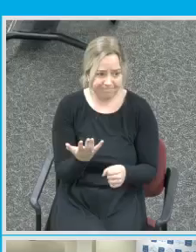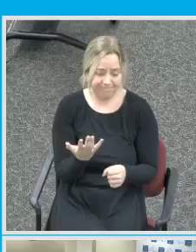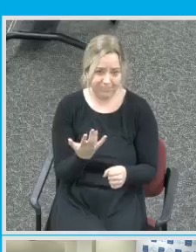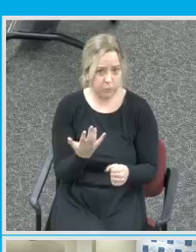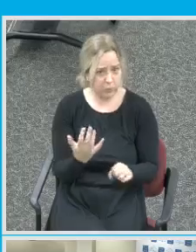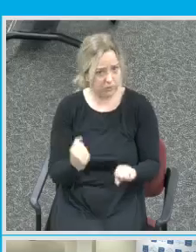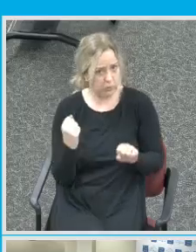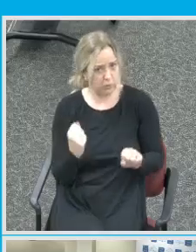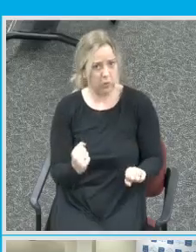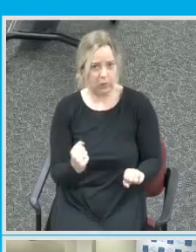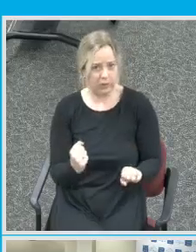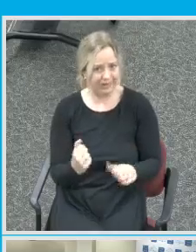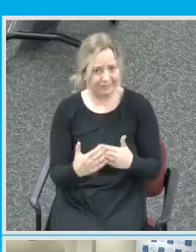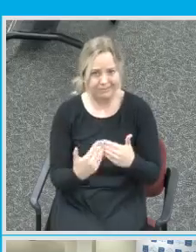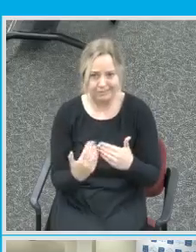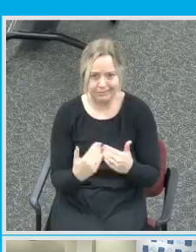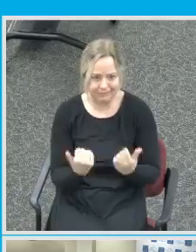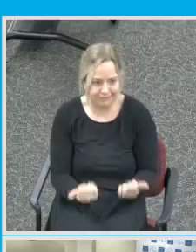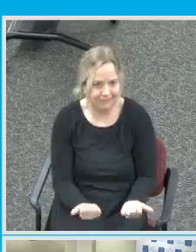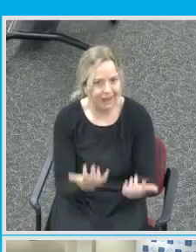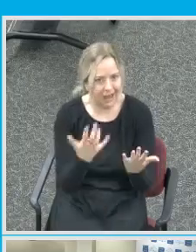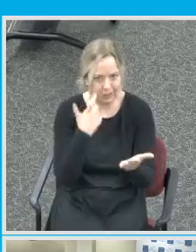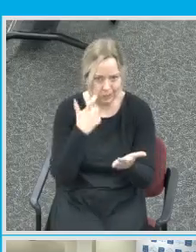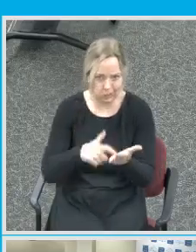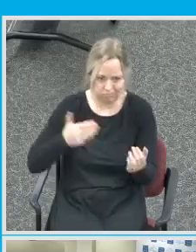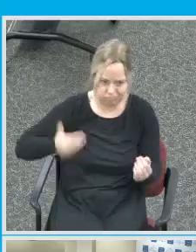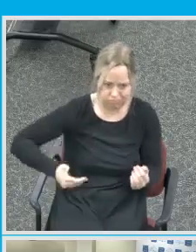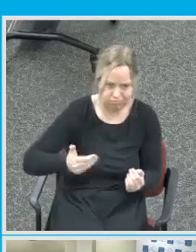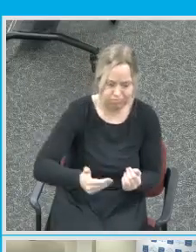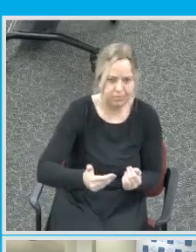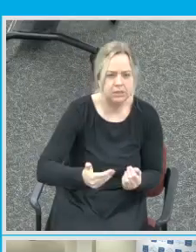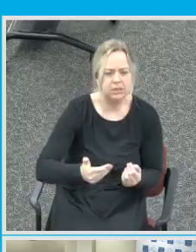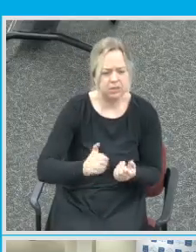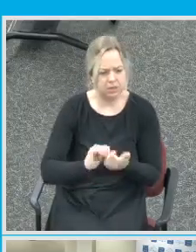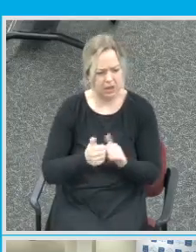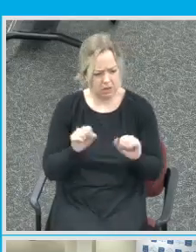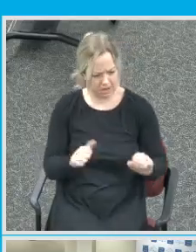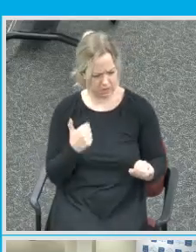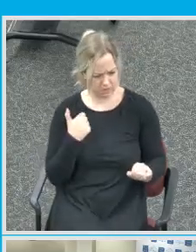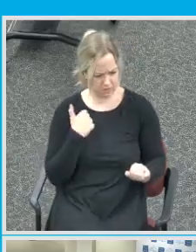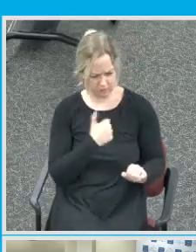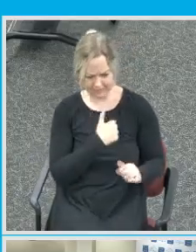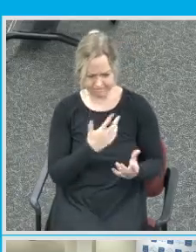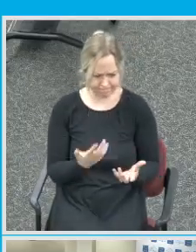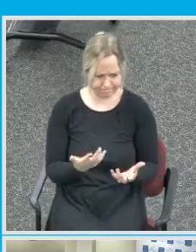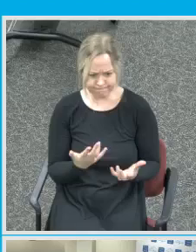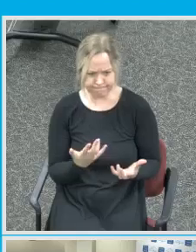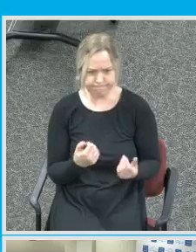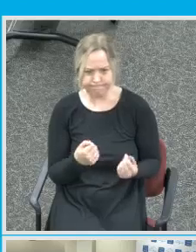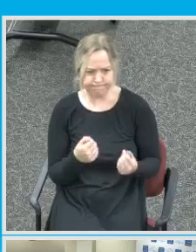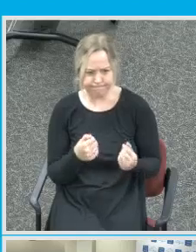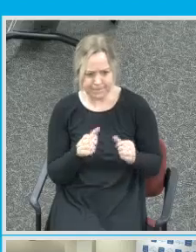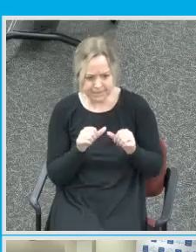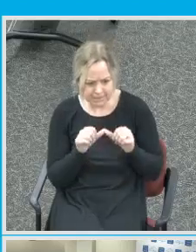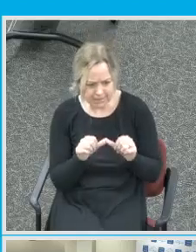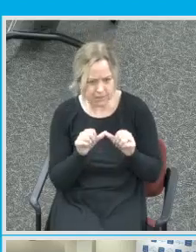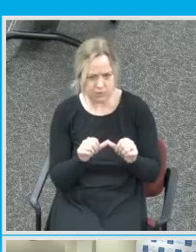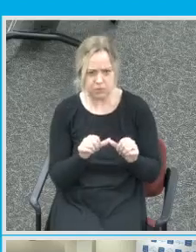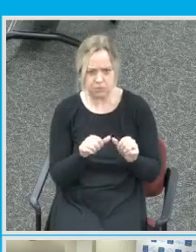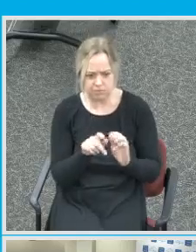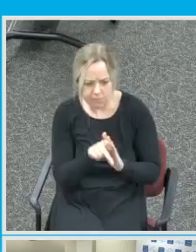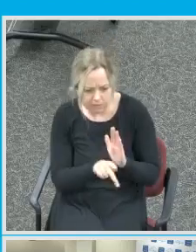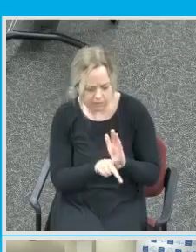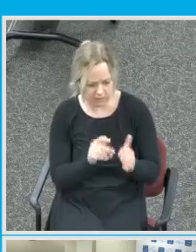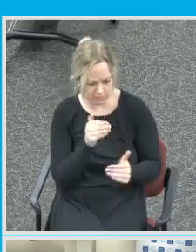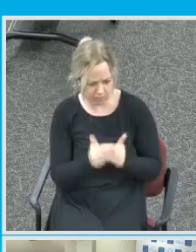vulnerable to wildland fires? What can we do to continue to refine the processes that we